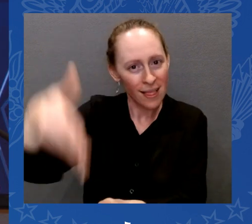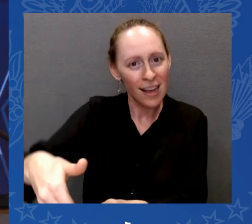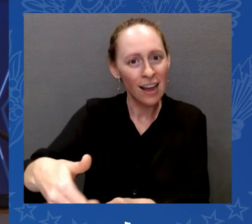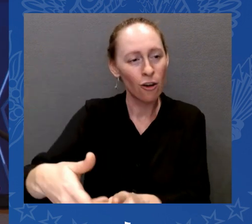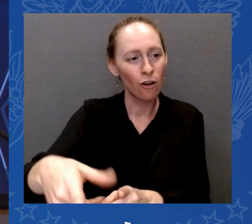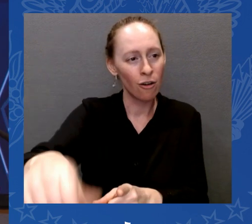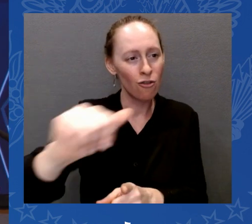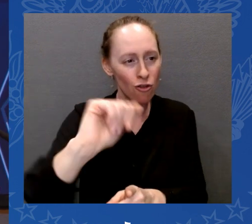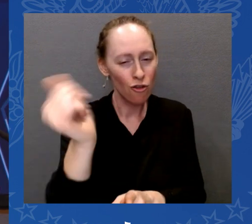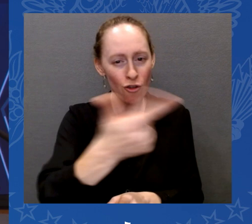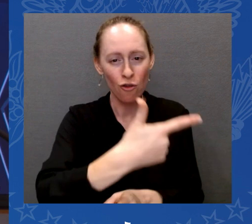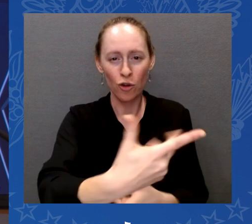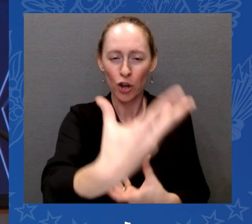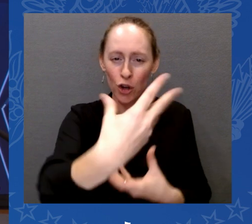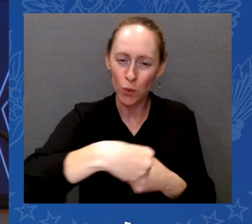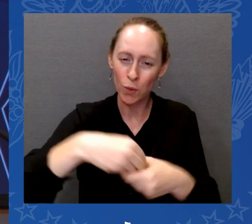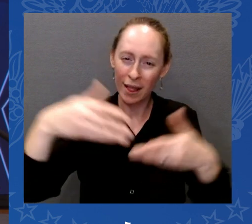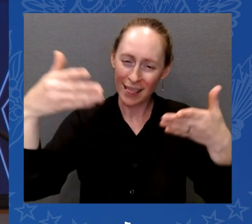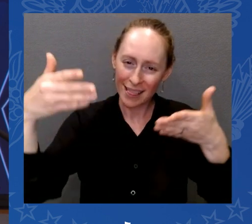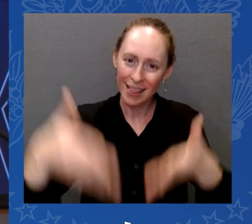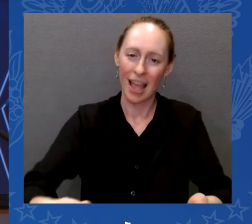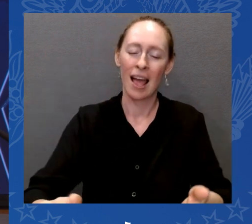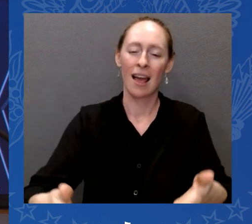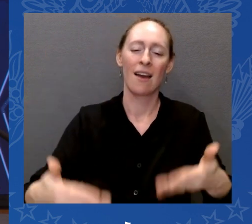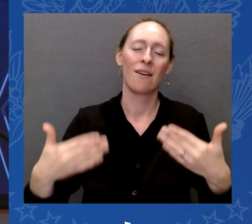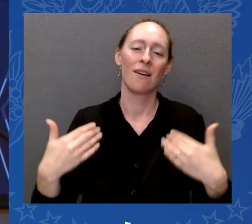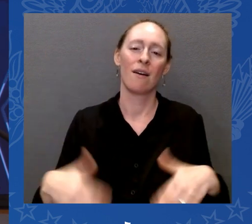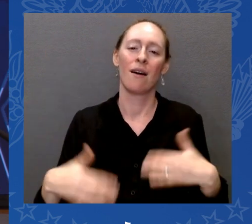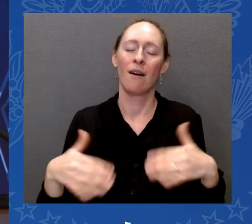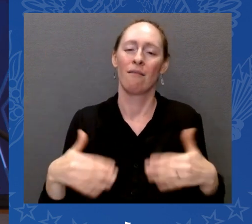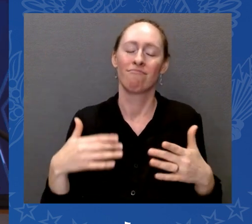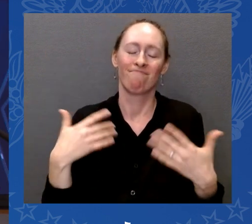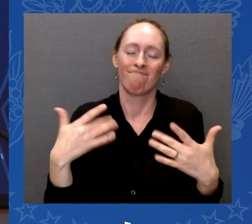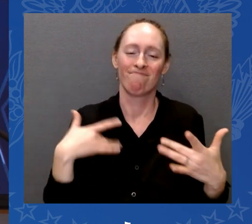a bright future, and you should be so proud. Thank you so much.